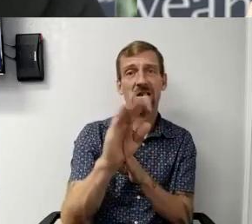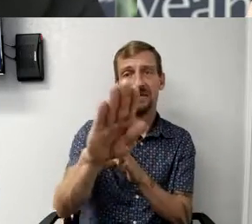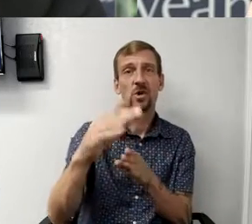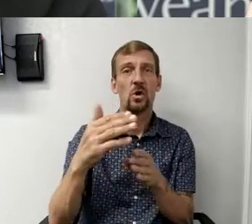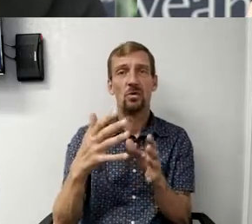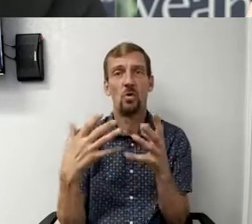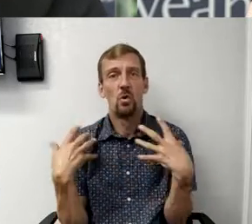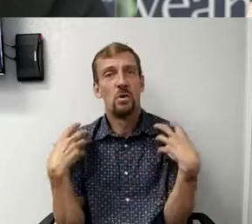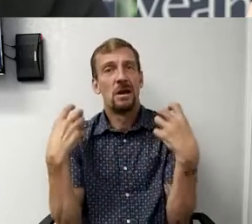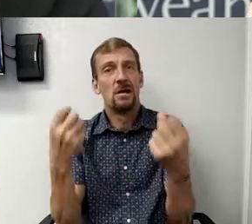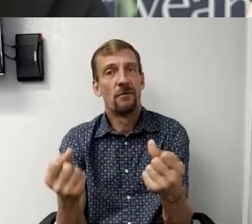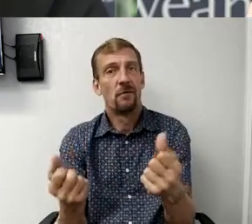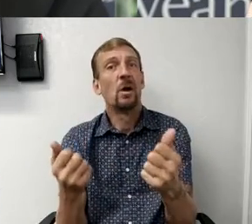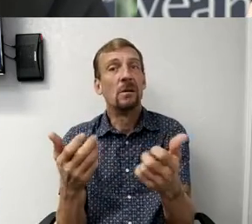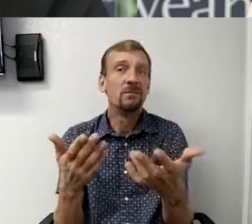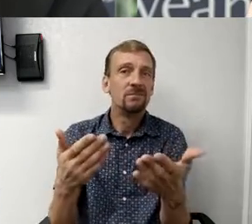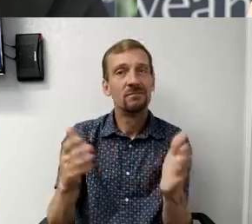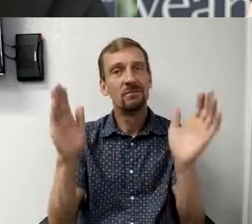window that